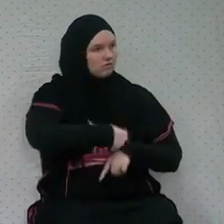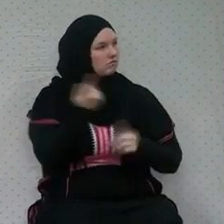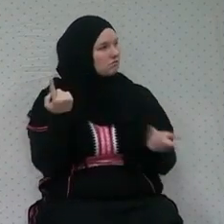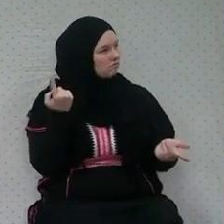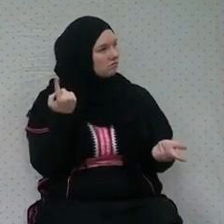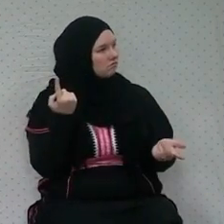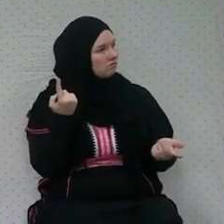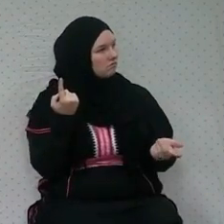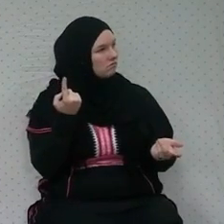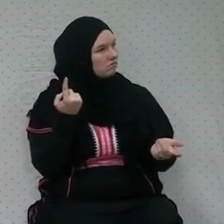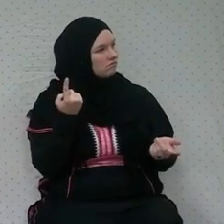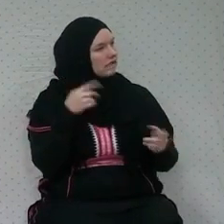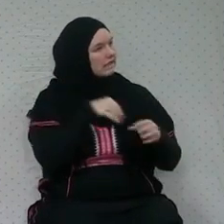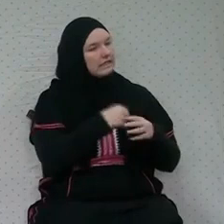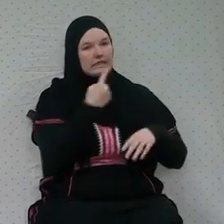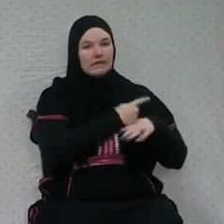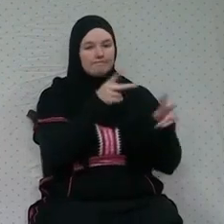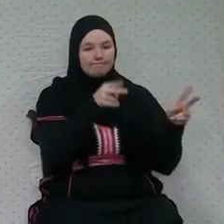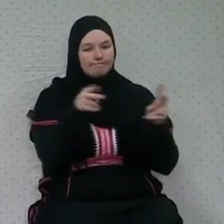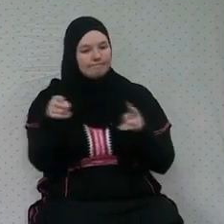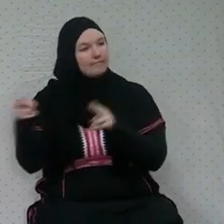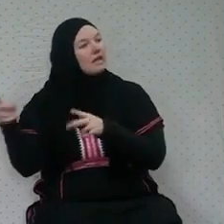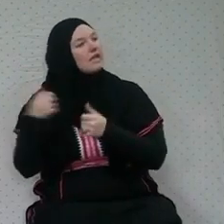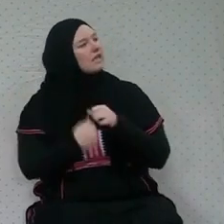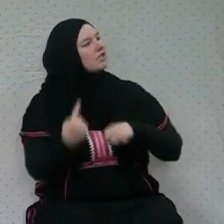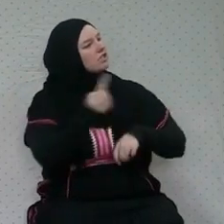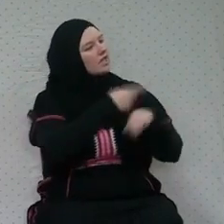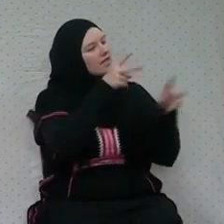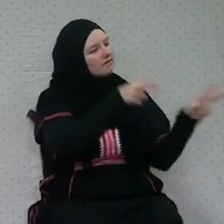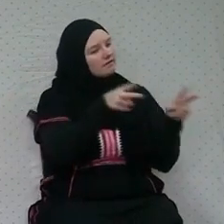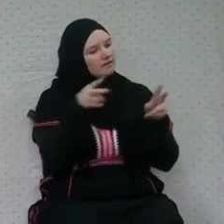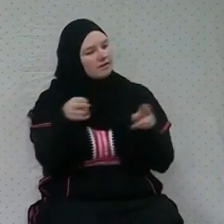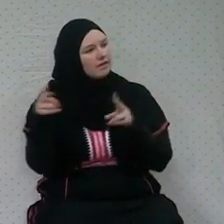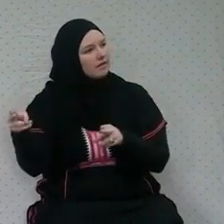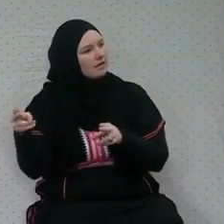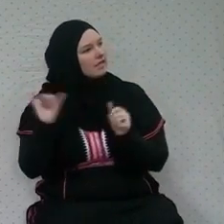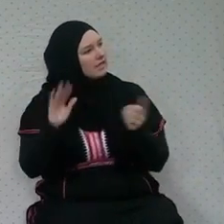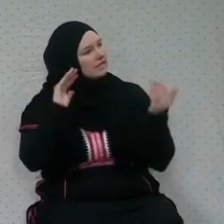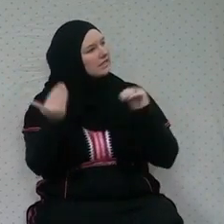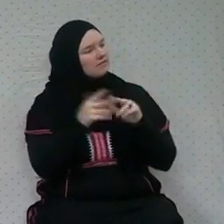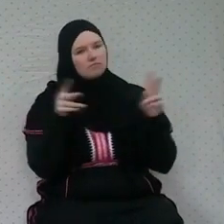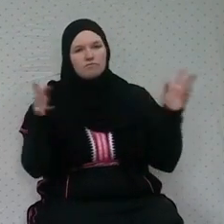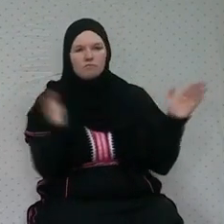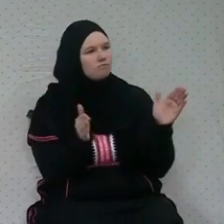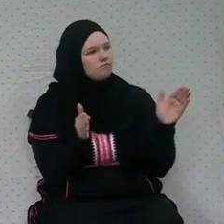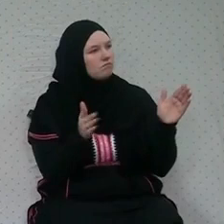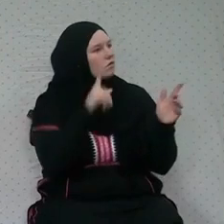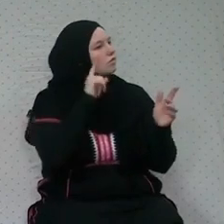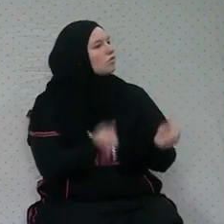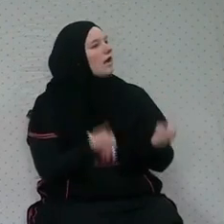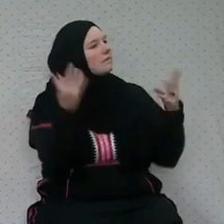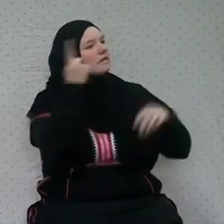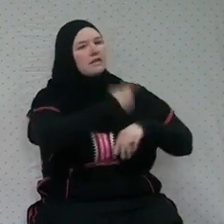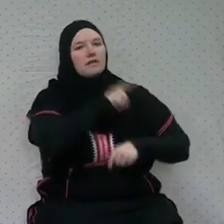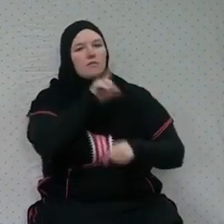segments of days. And those segments could actually be much shorter, because in reality